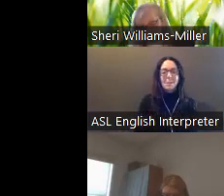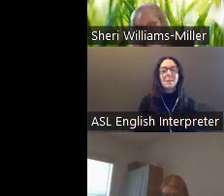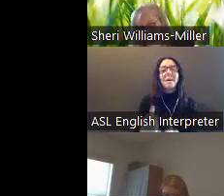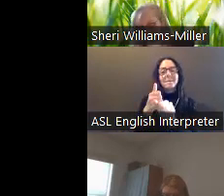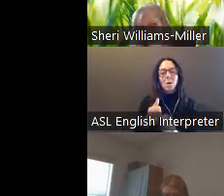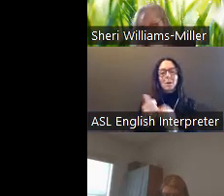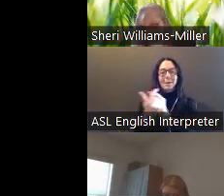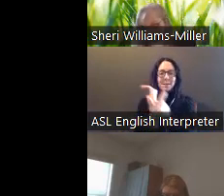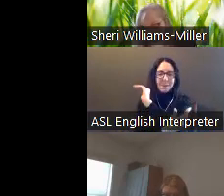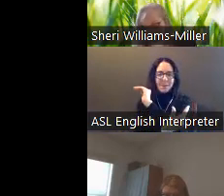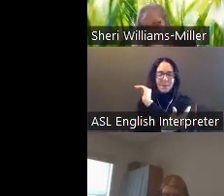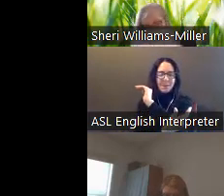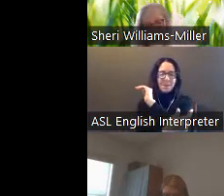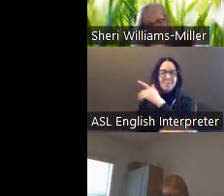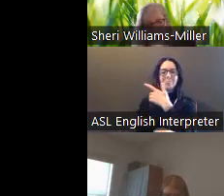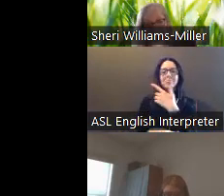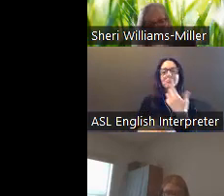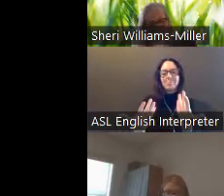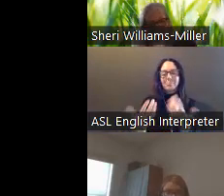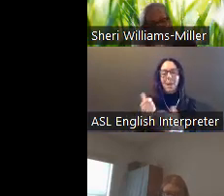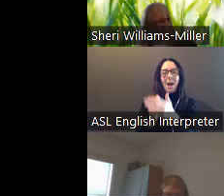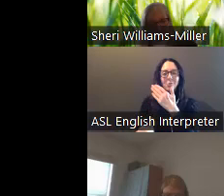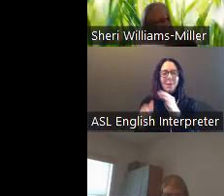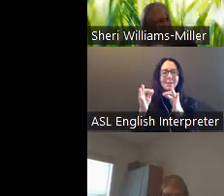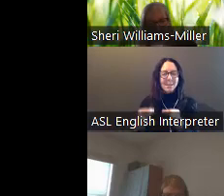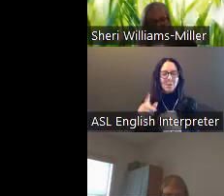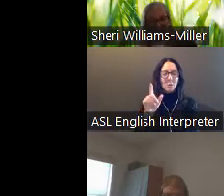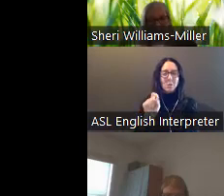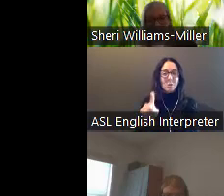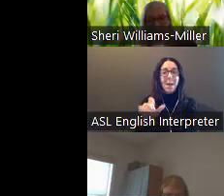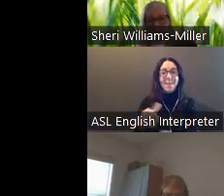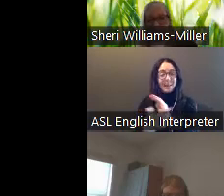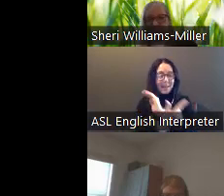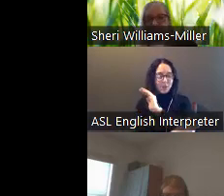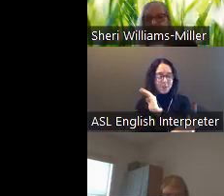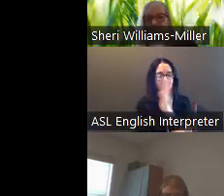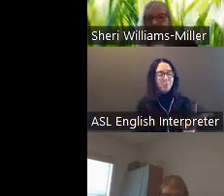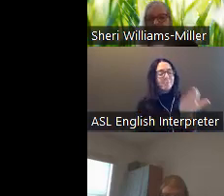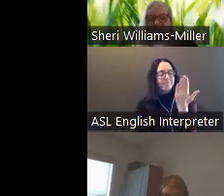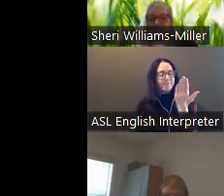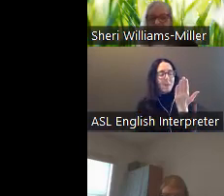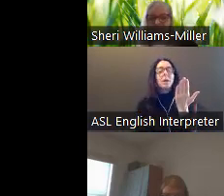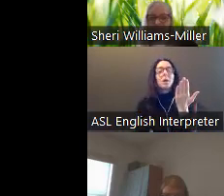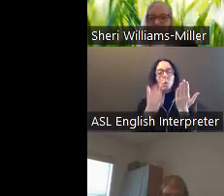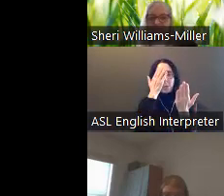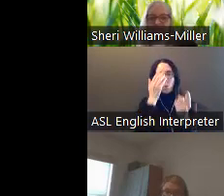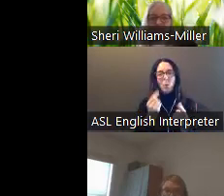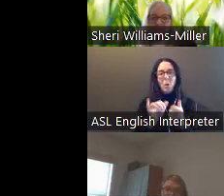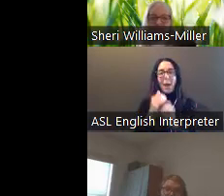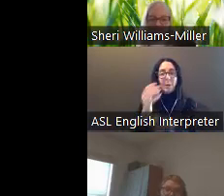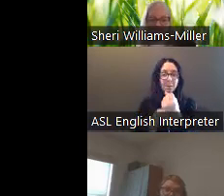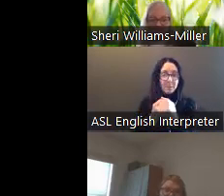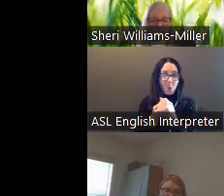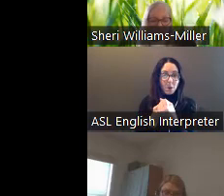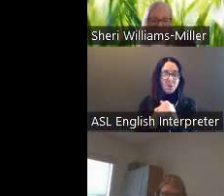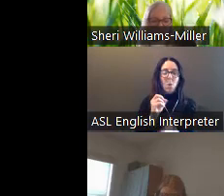legislation governing the decision in question, as the legislation guides what we can and cannot do to support